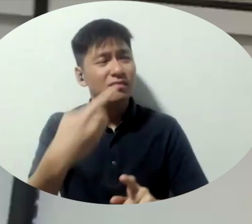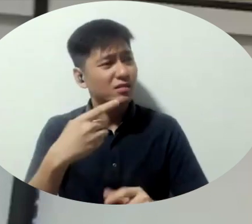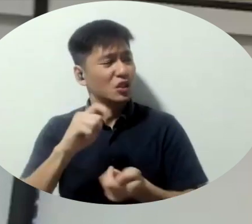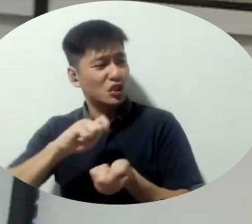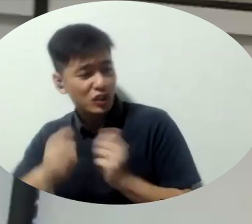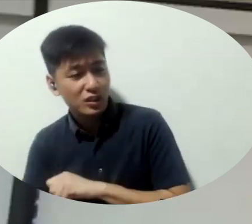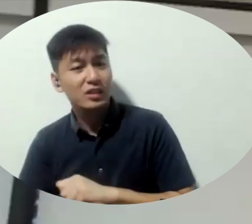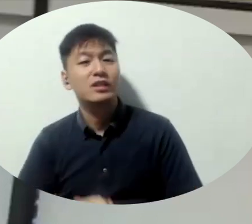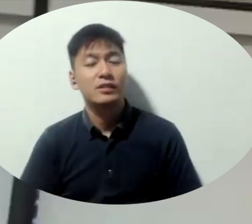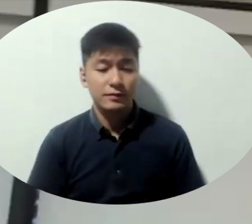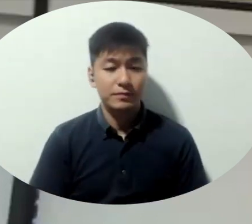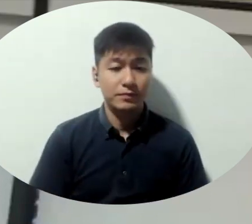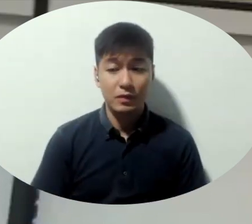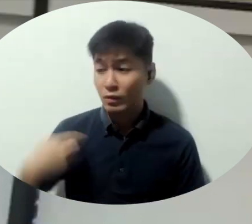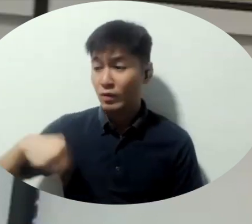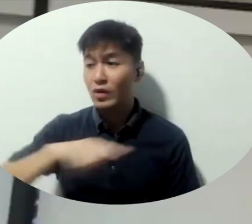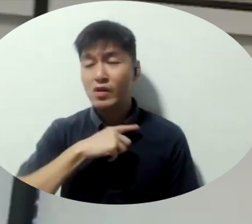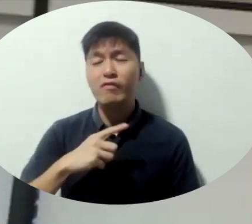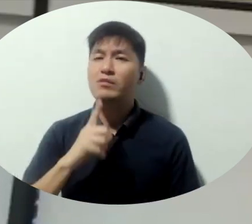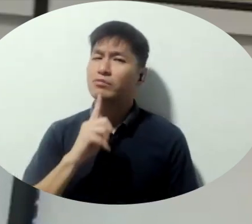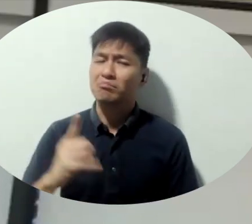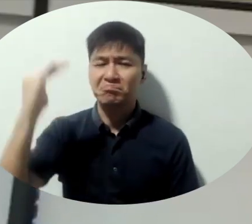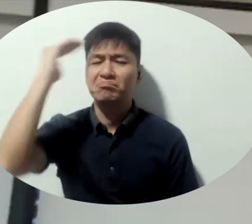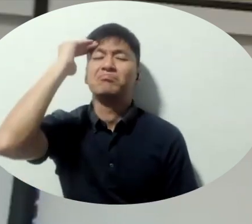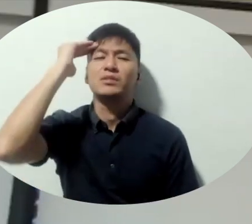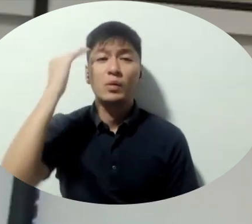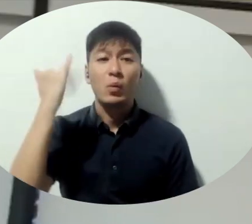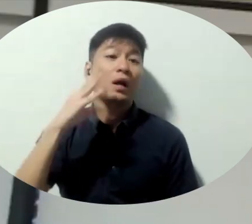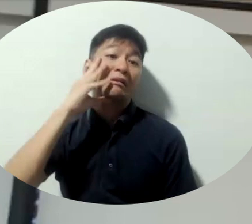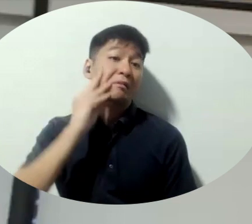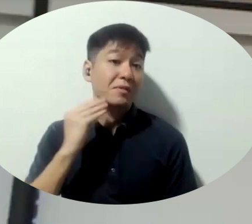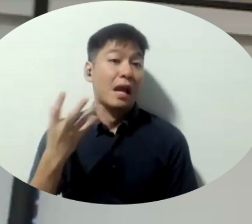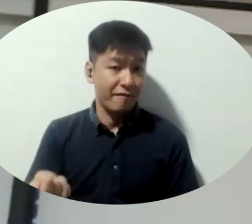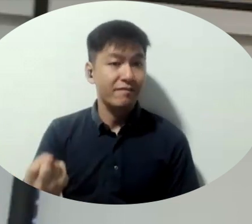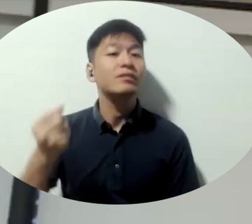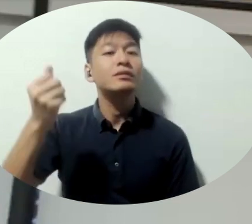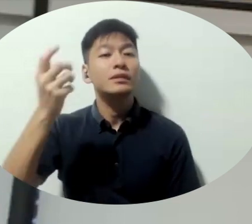experts. We need to be informing them, and they need to